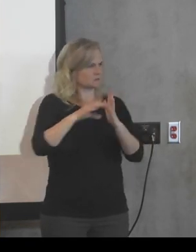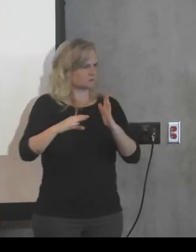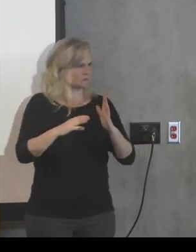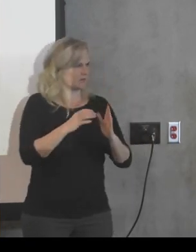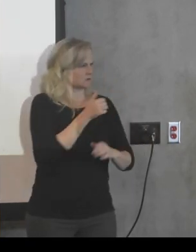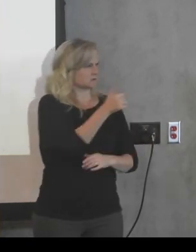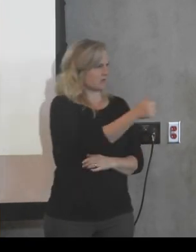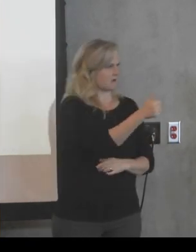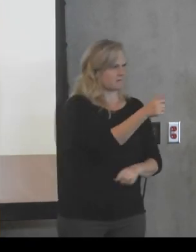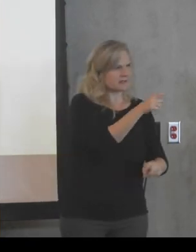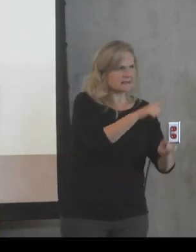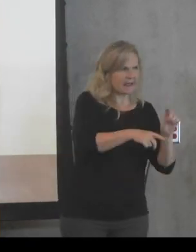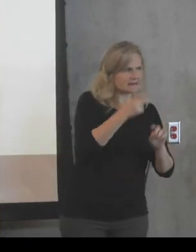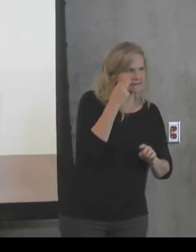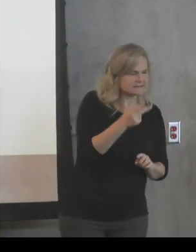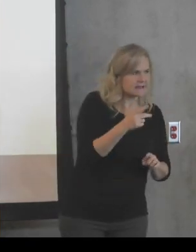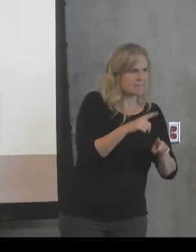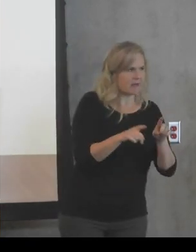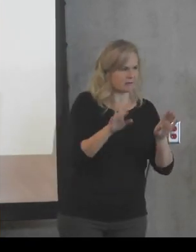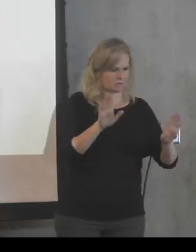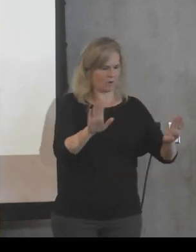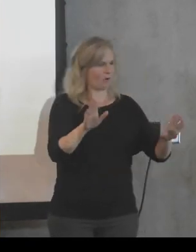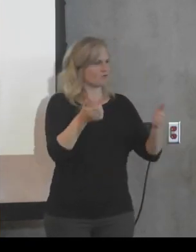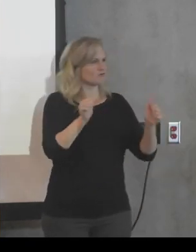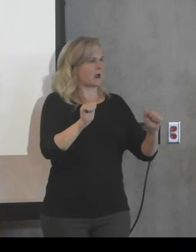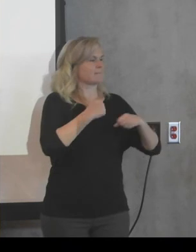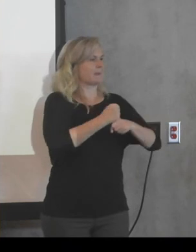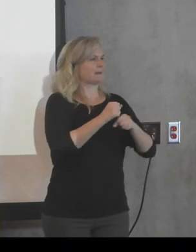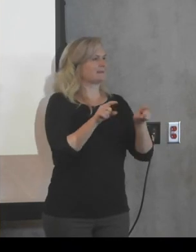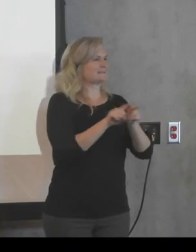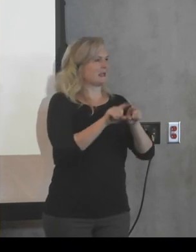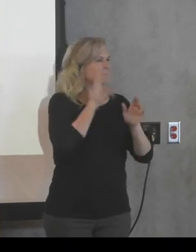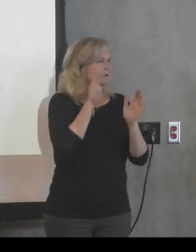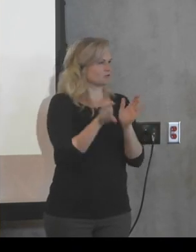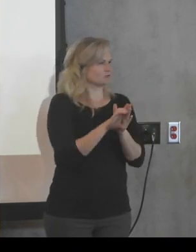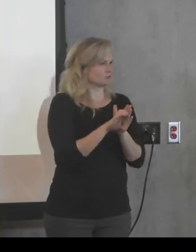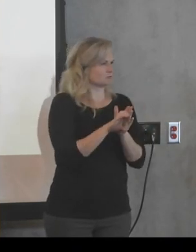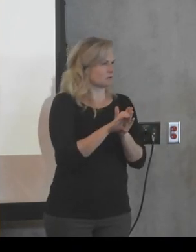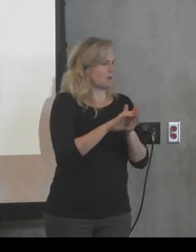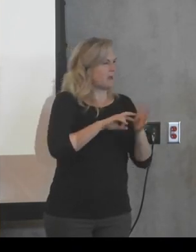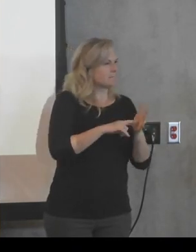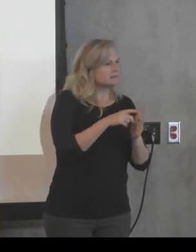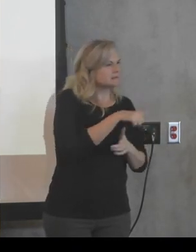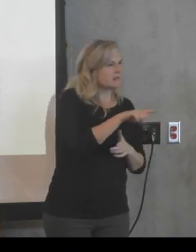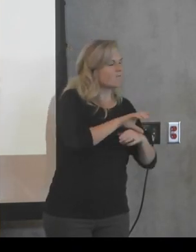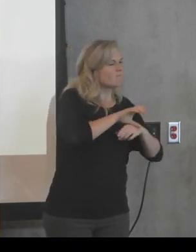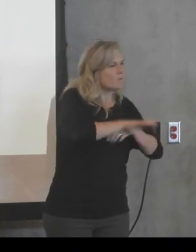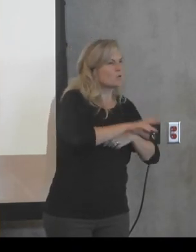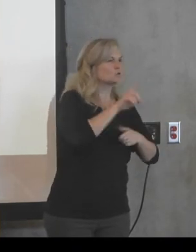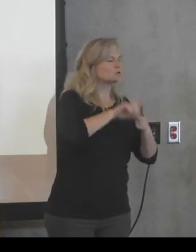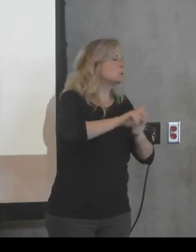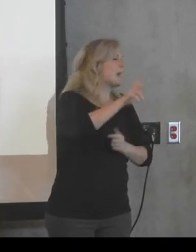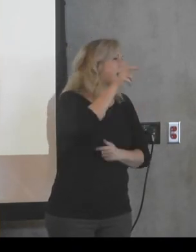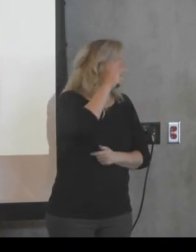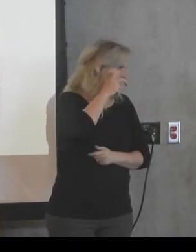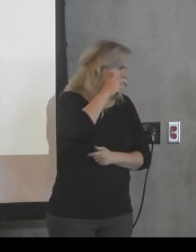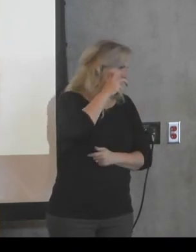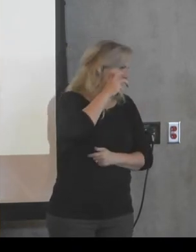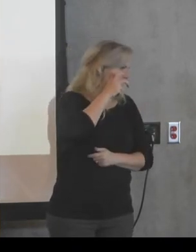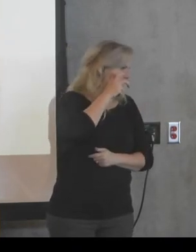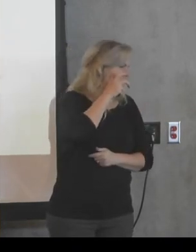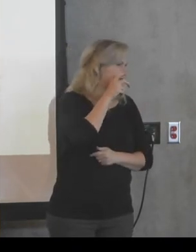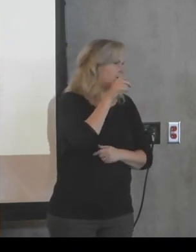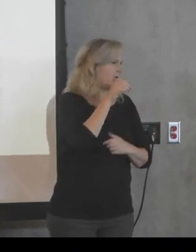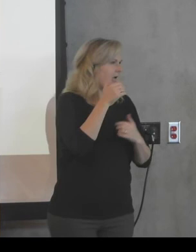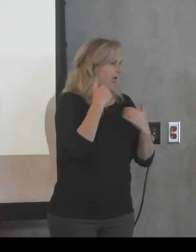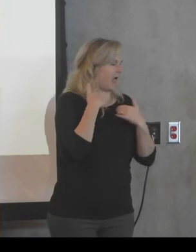but you're trying to make the same picture. So it really gets kids to listen to the other person. They really have to work on